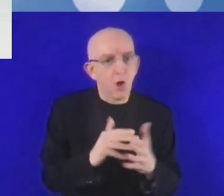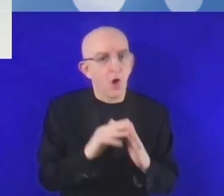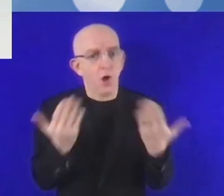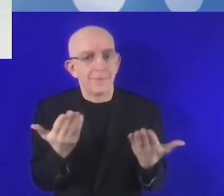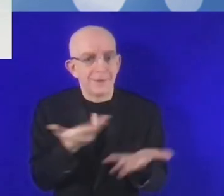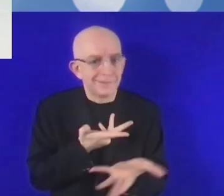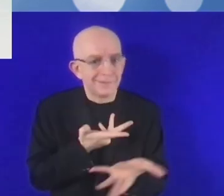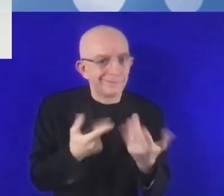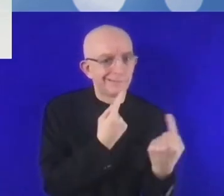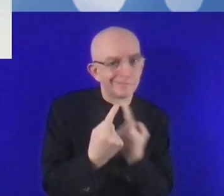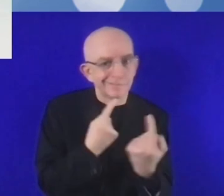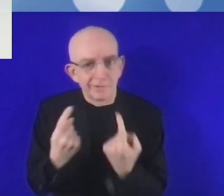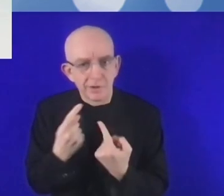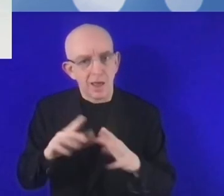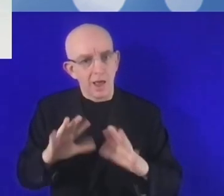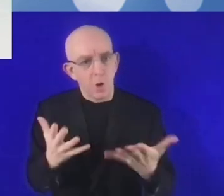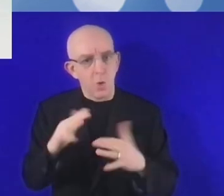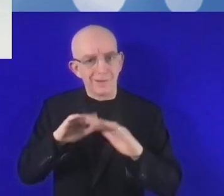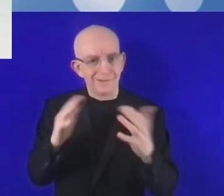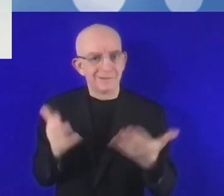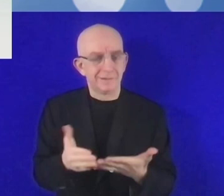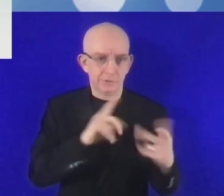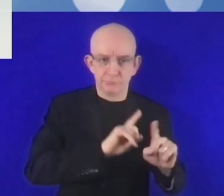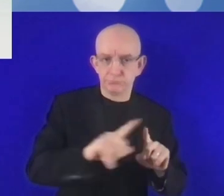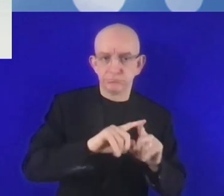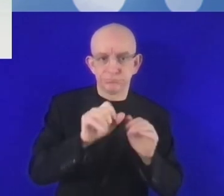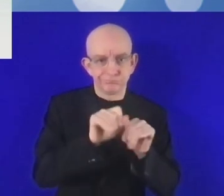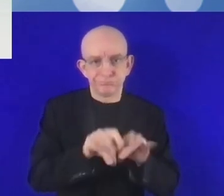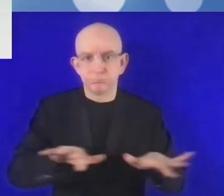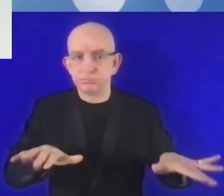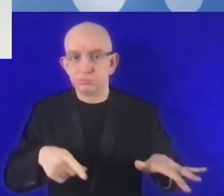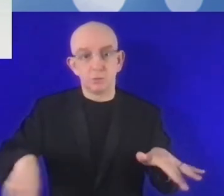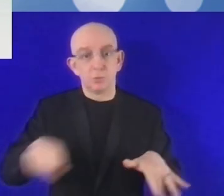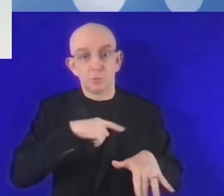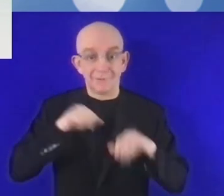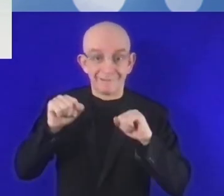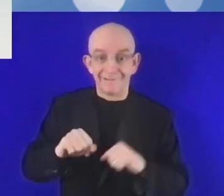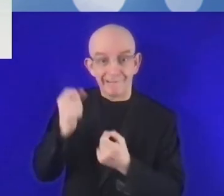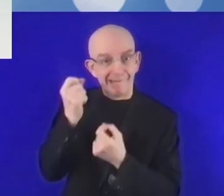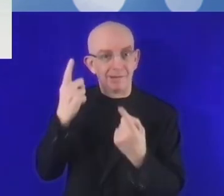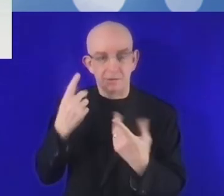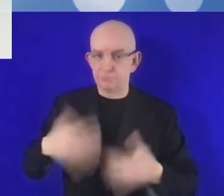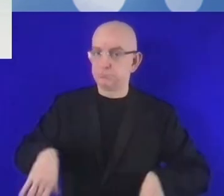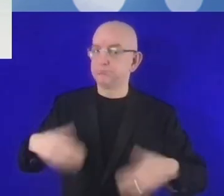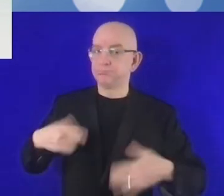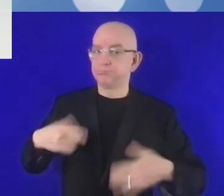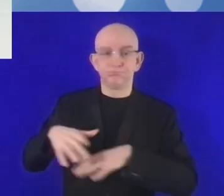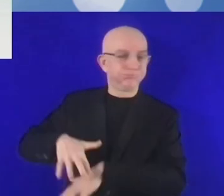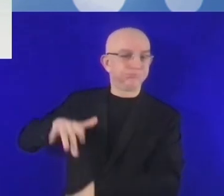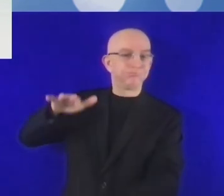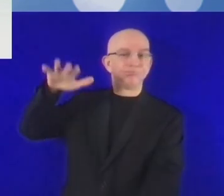We need to learn from each other, examine what works, what doesn't work. We need to understand each other's concerns